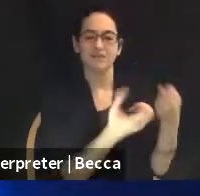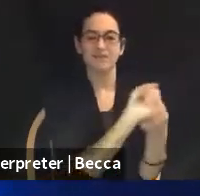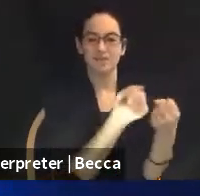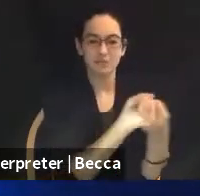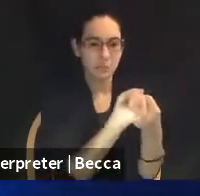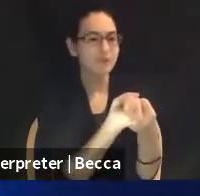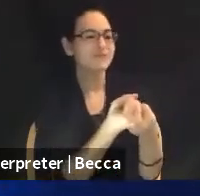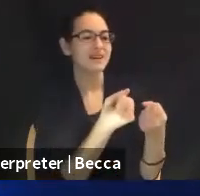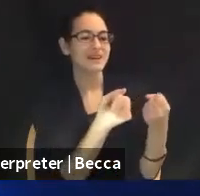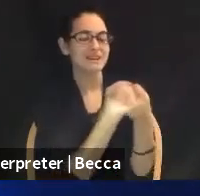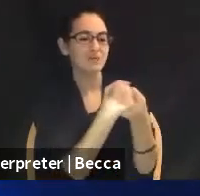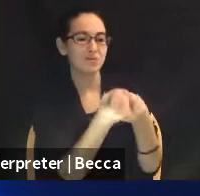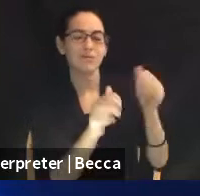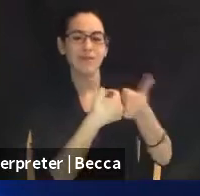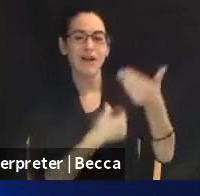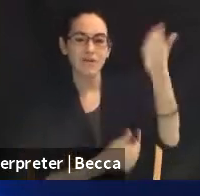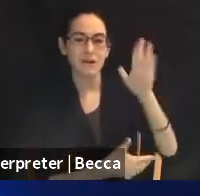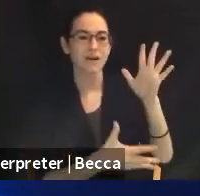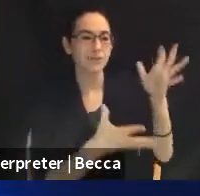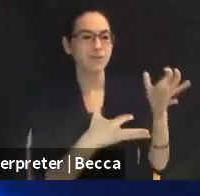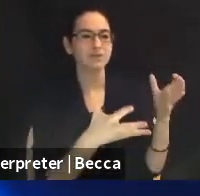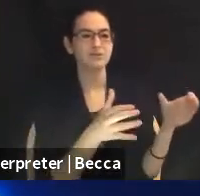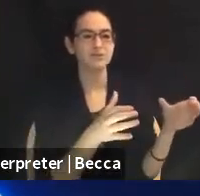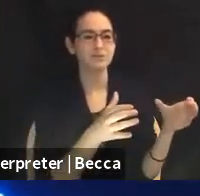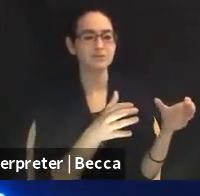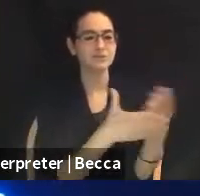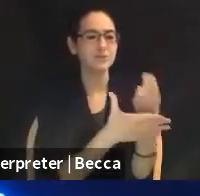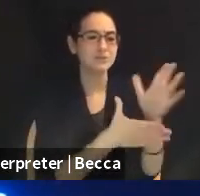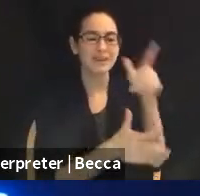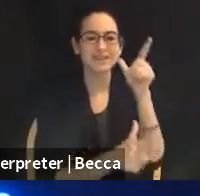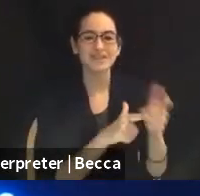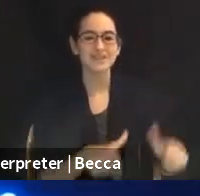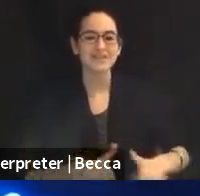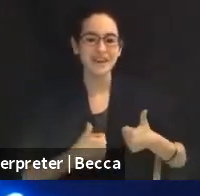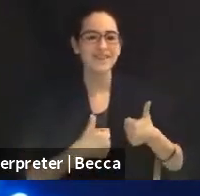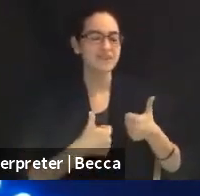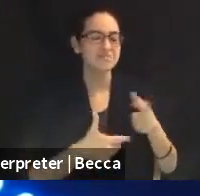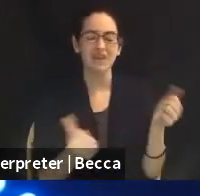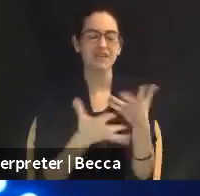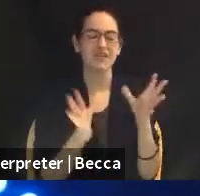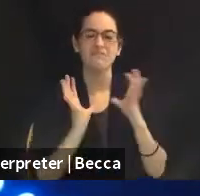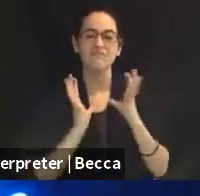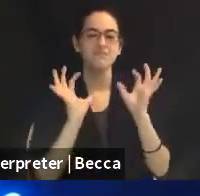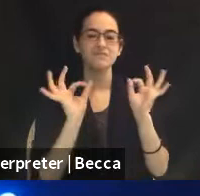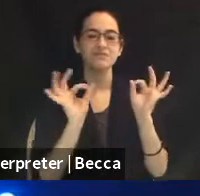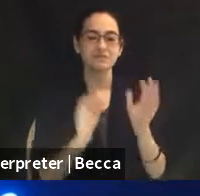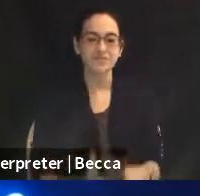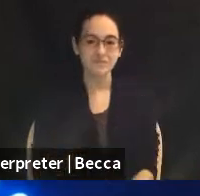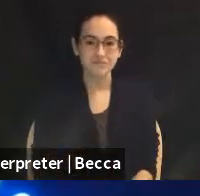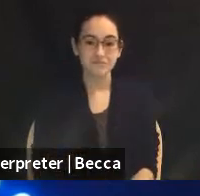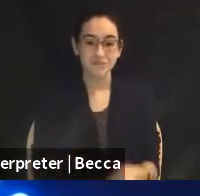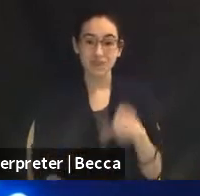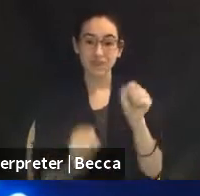to do in my sister and in my family, we're in good hands. Can you say the same